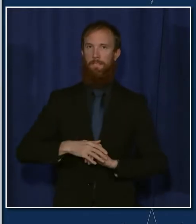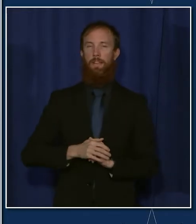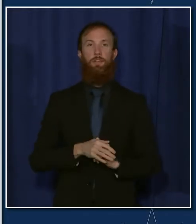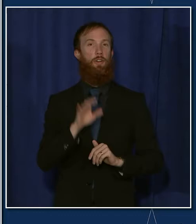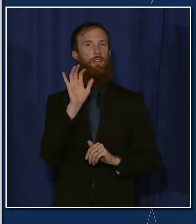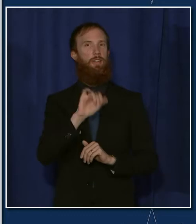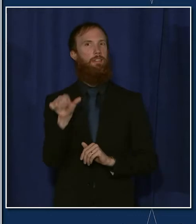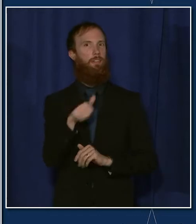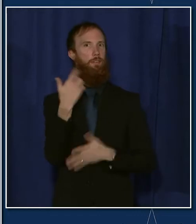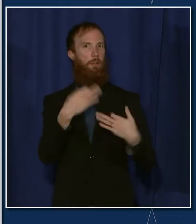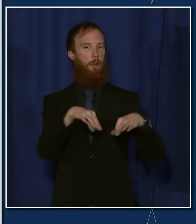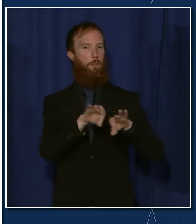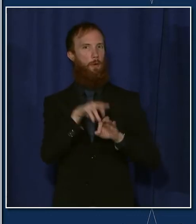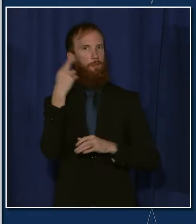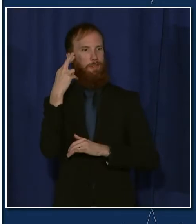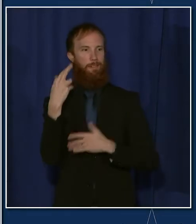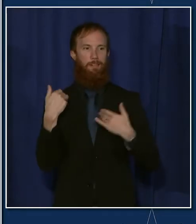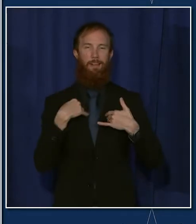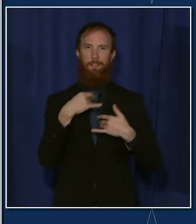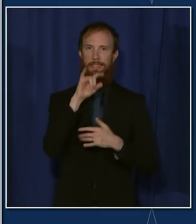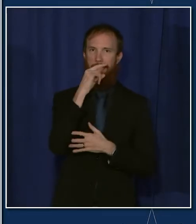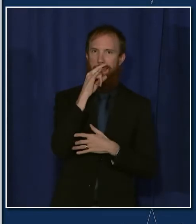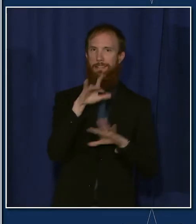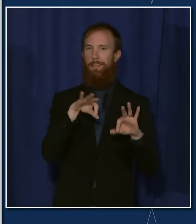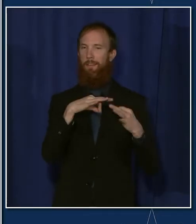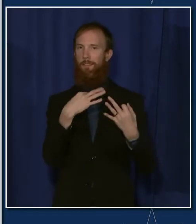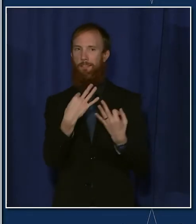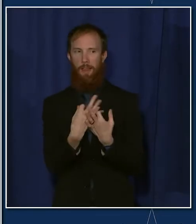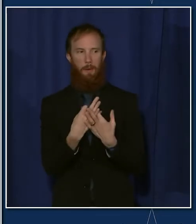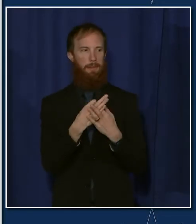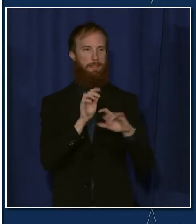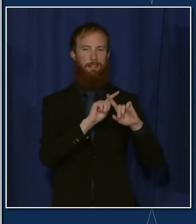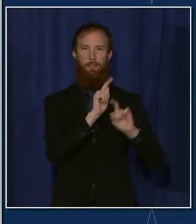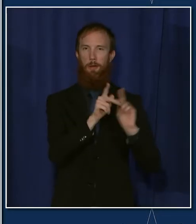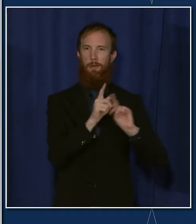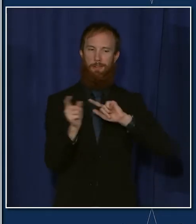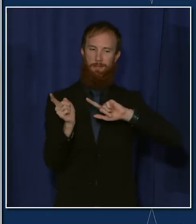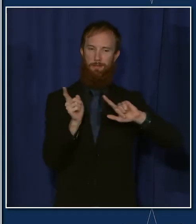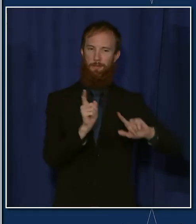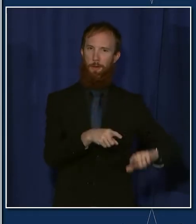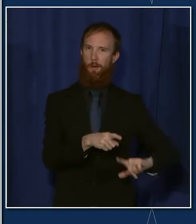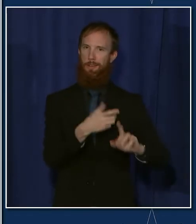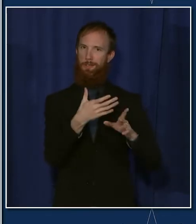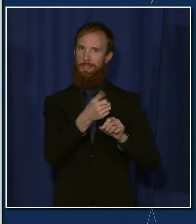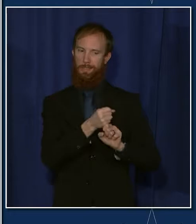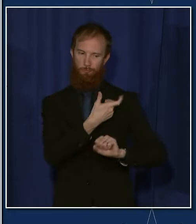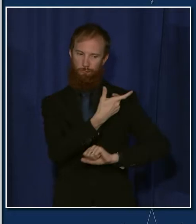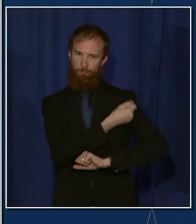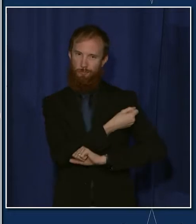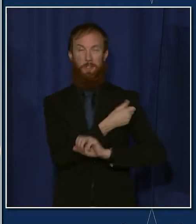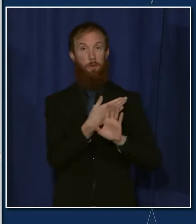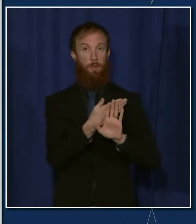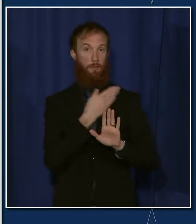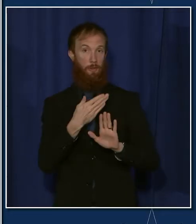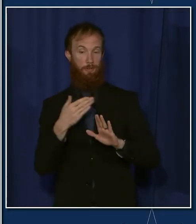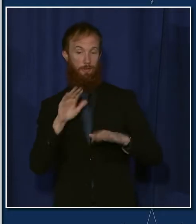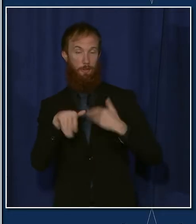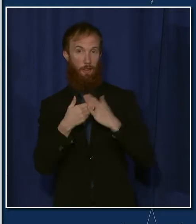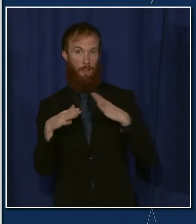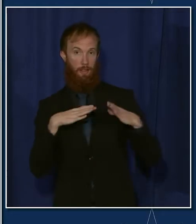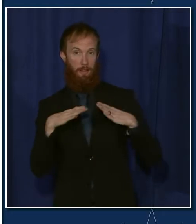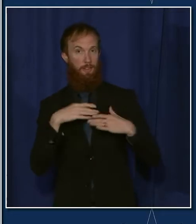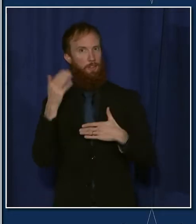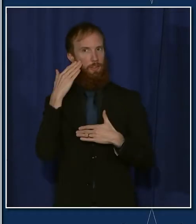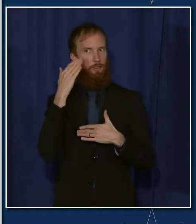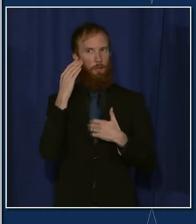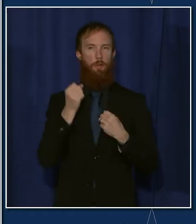important reason to be getting kids vaccinated, family vaccinated ahead of the end of the year holidays is that then a lot of schools do use